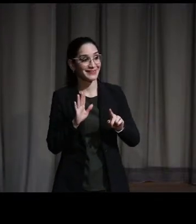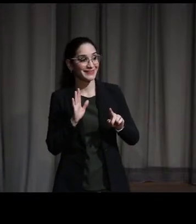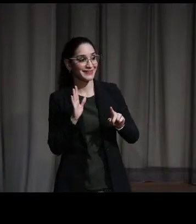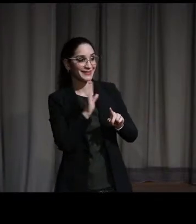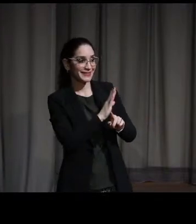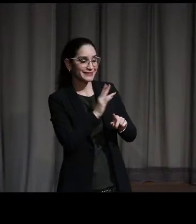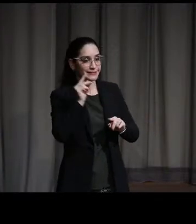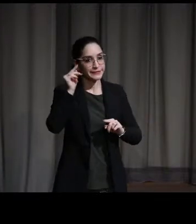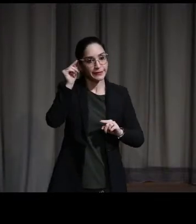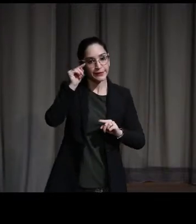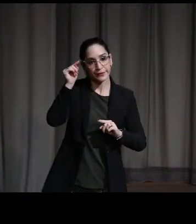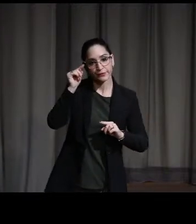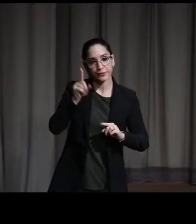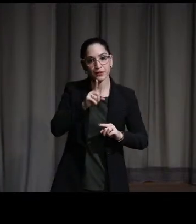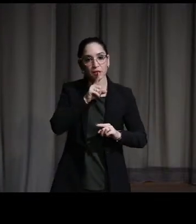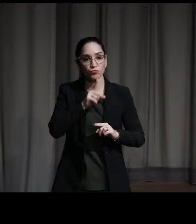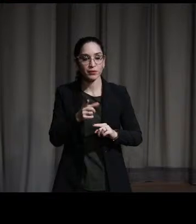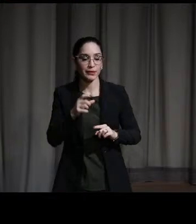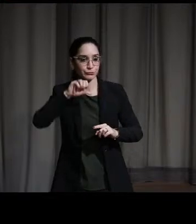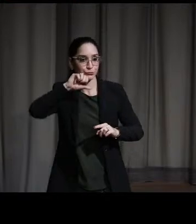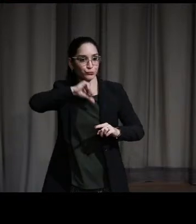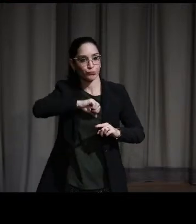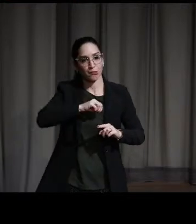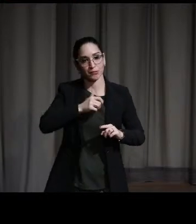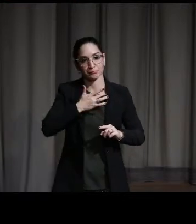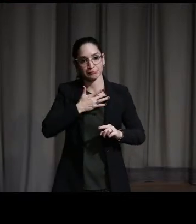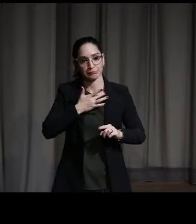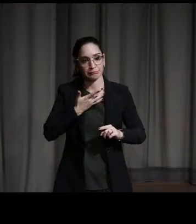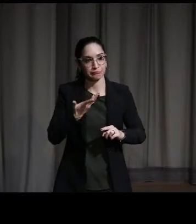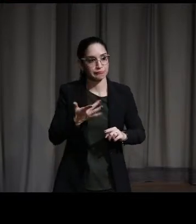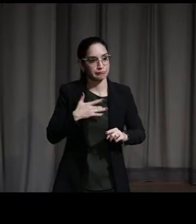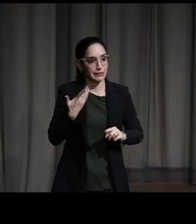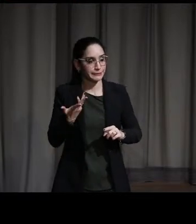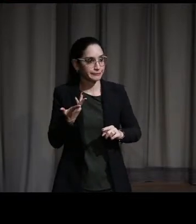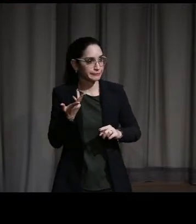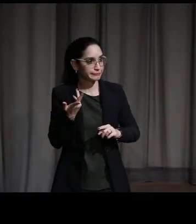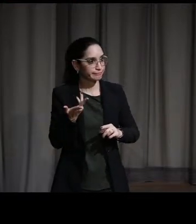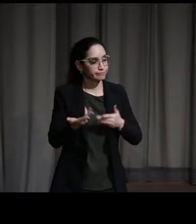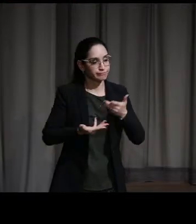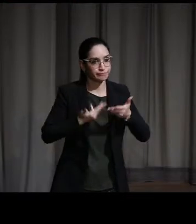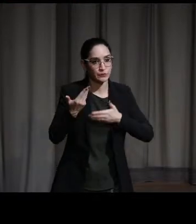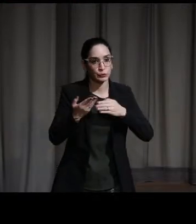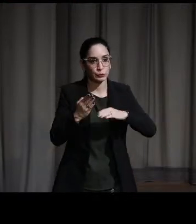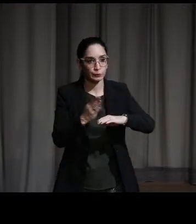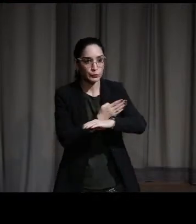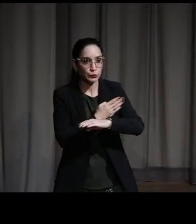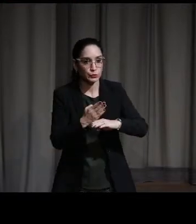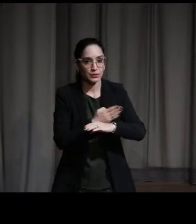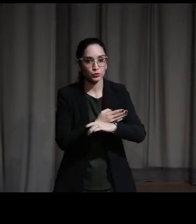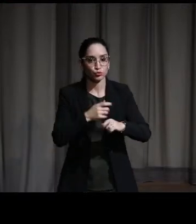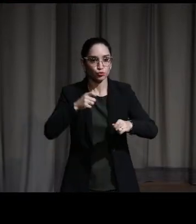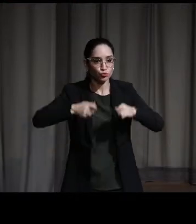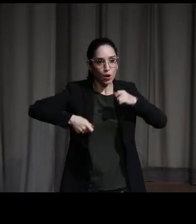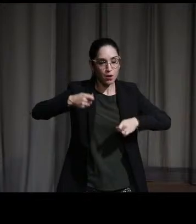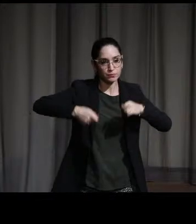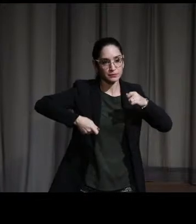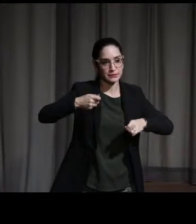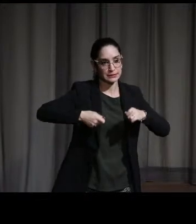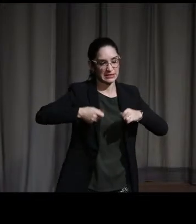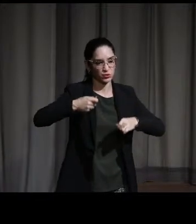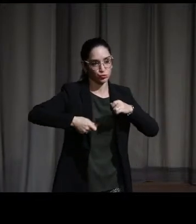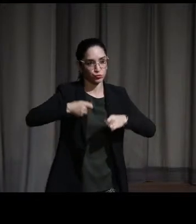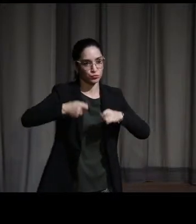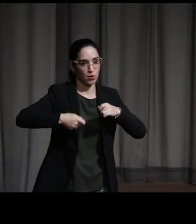of very drum-driven music was the sound. We see those drums Yeah. here, if you can kind Yeah. of see it